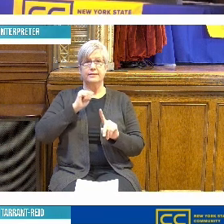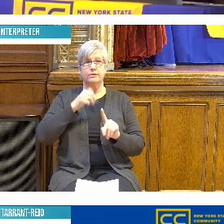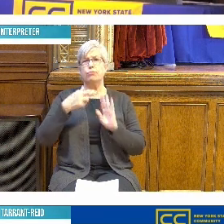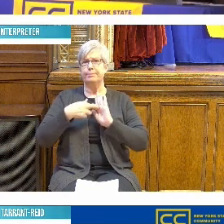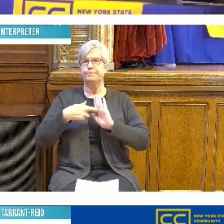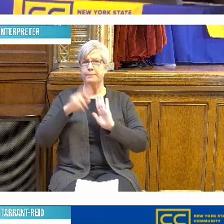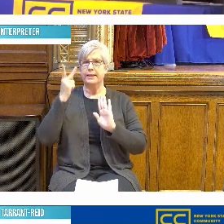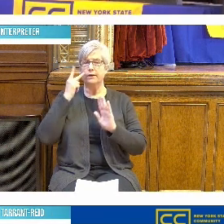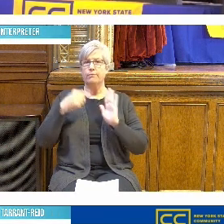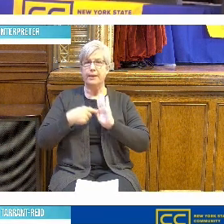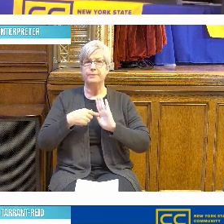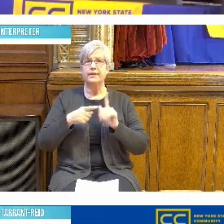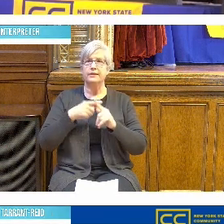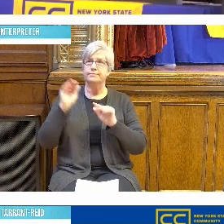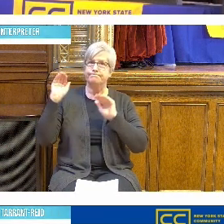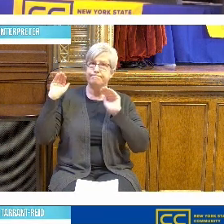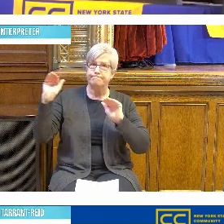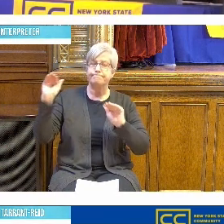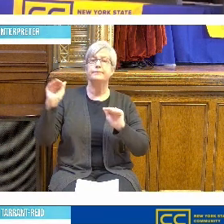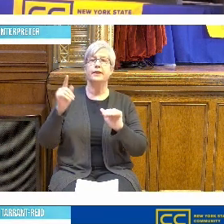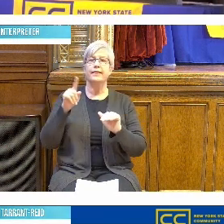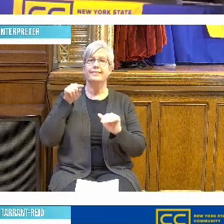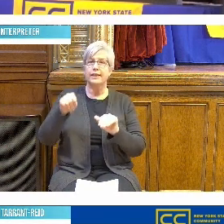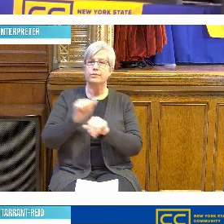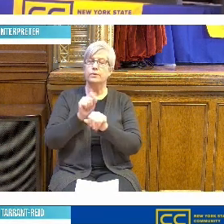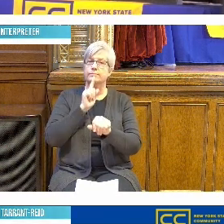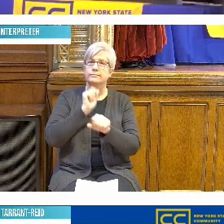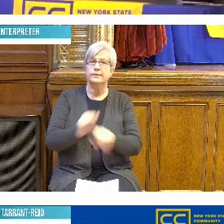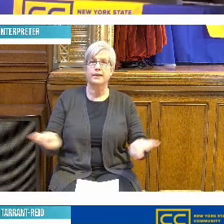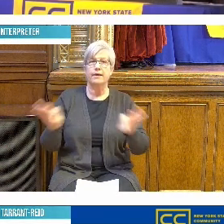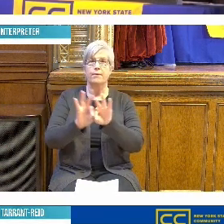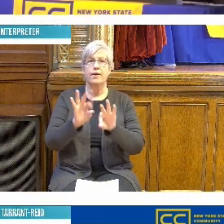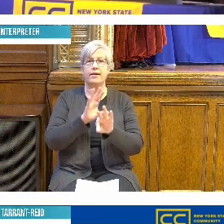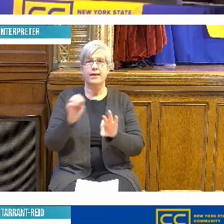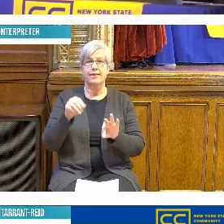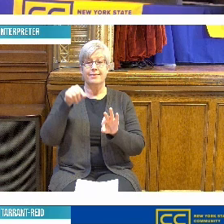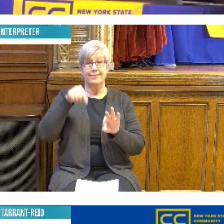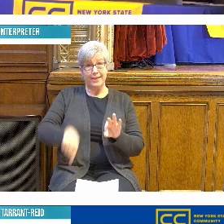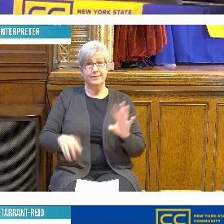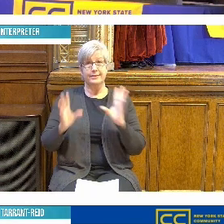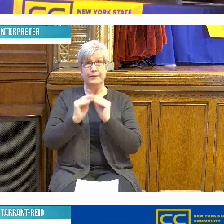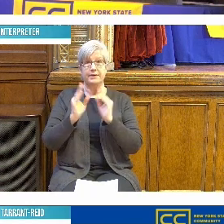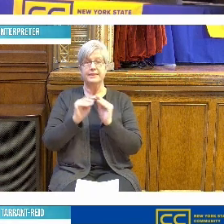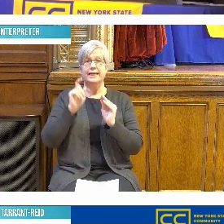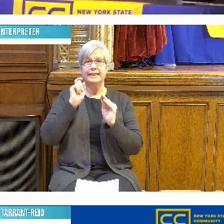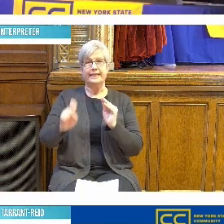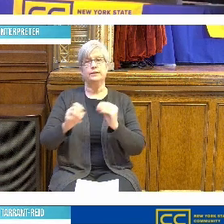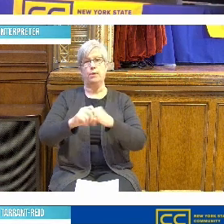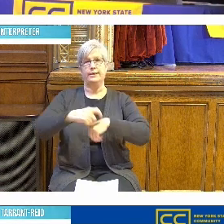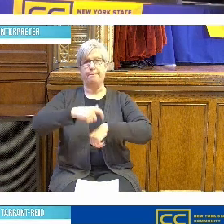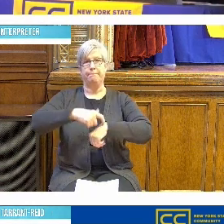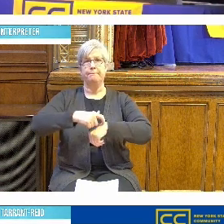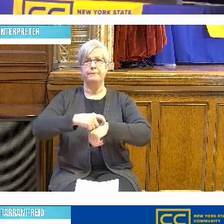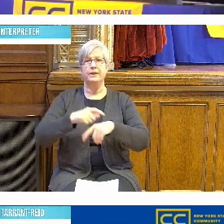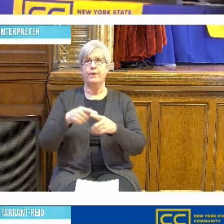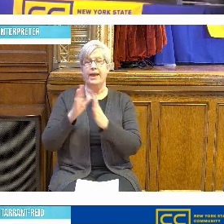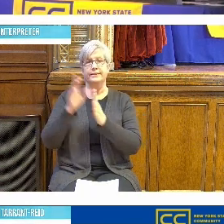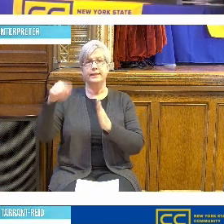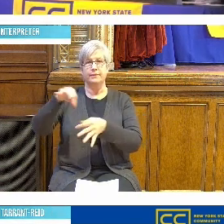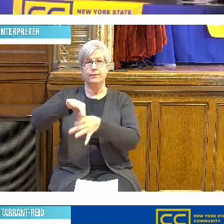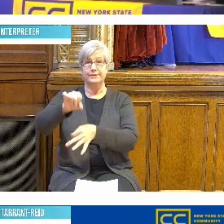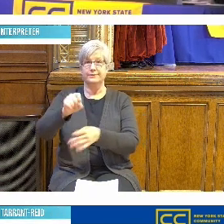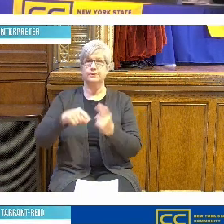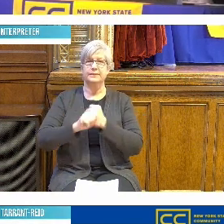and remind them that how important this work is and that this commission needs an extension, if they could support an